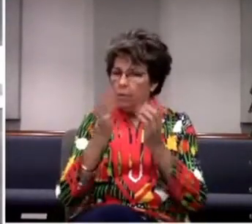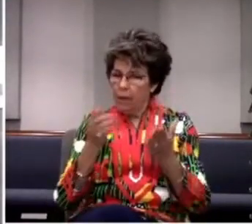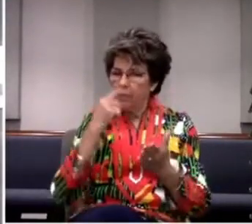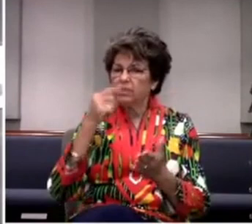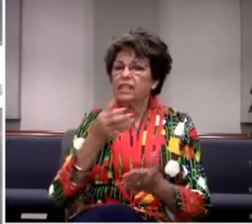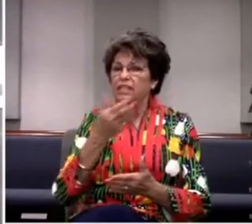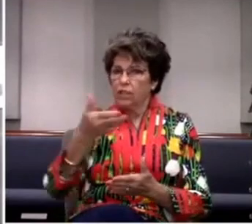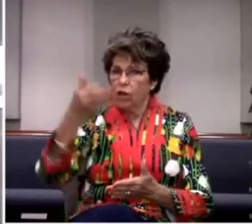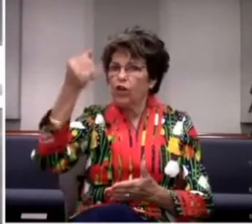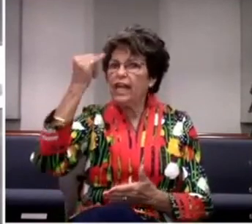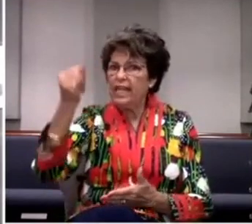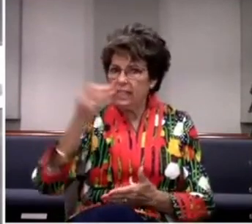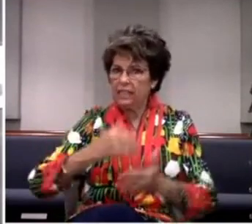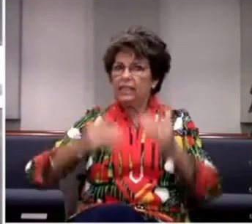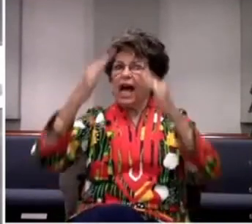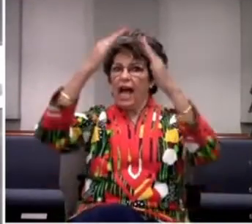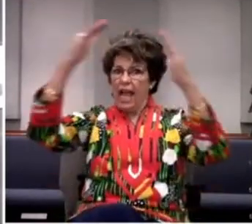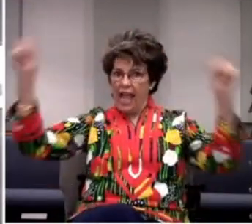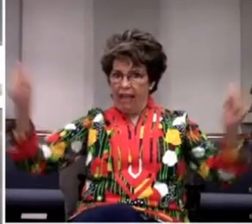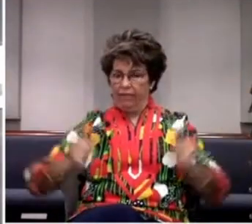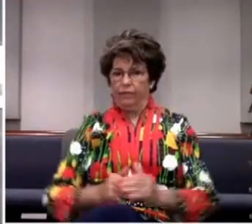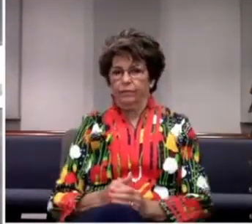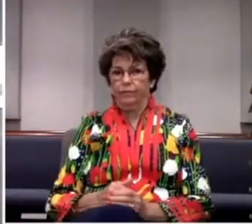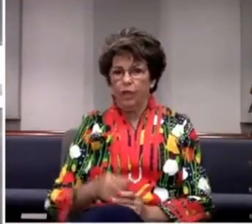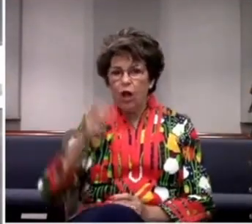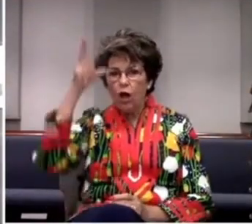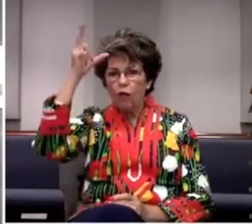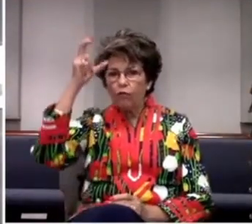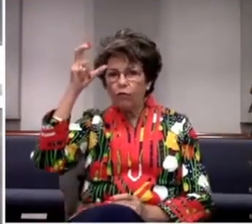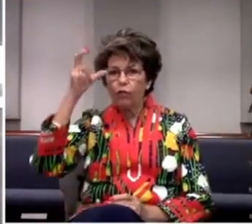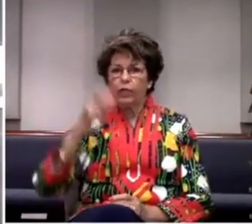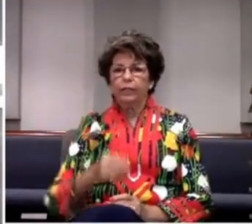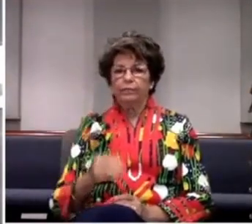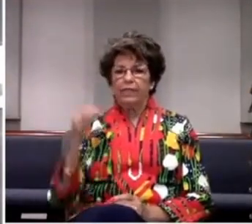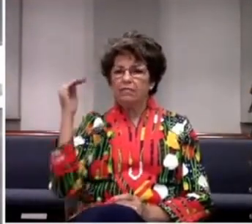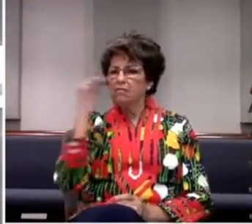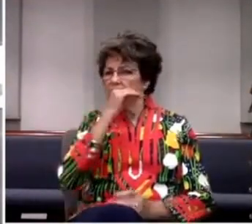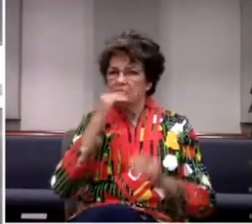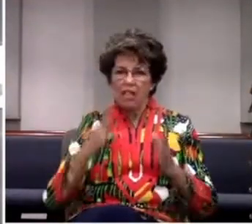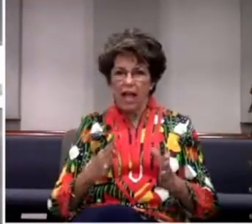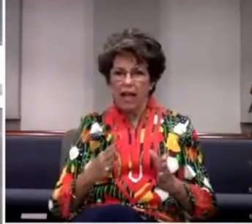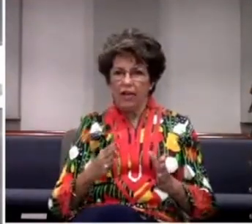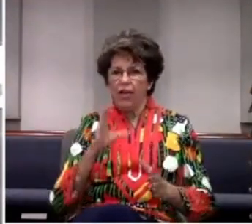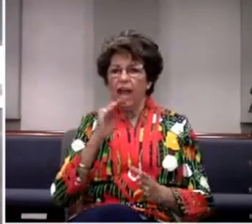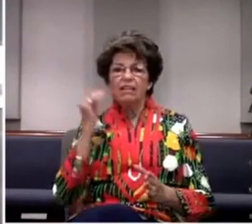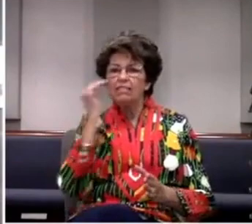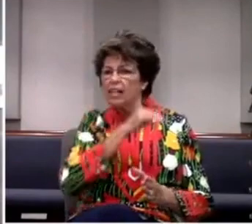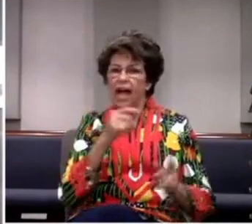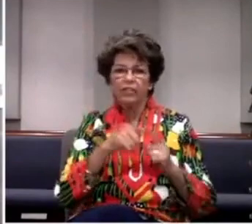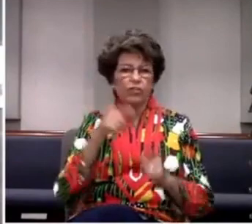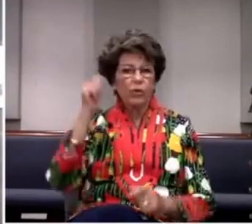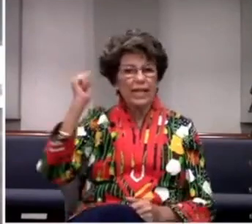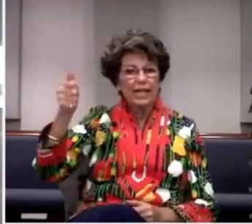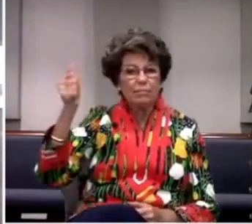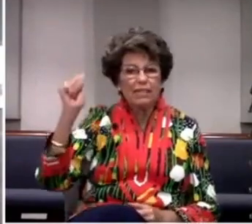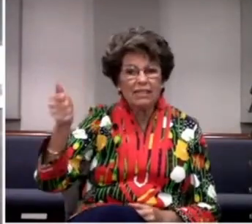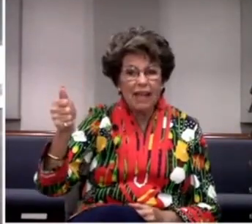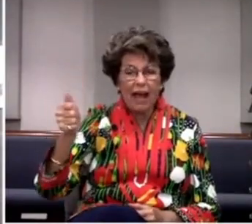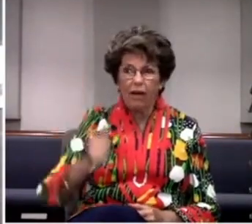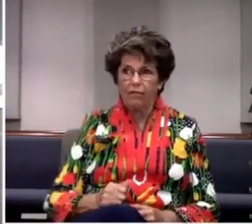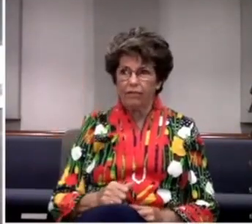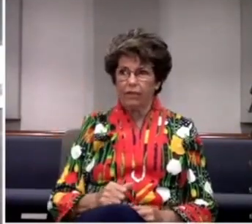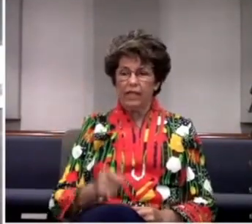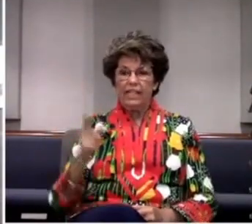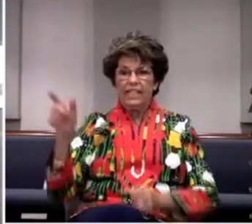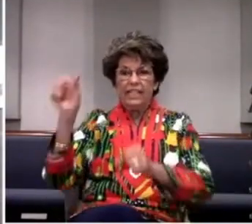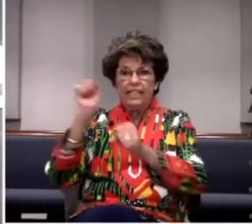Satan is a deceiver. He fully deceived himself. And in that deception, to be like God, and in that deception, he's